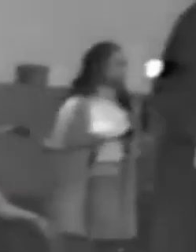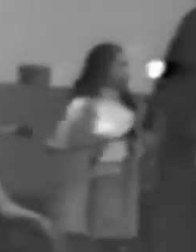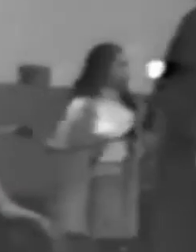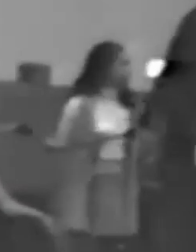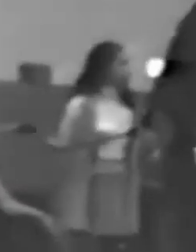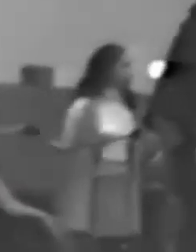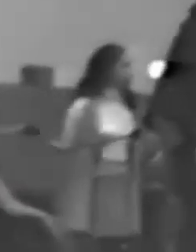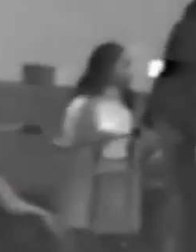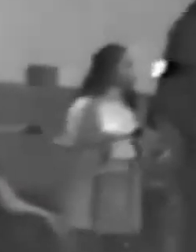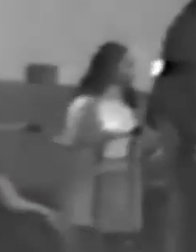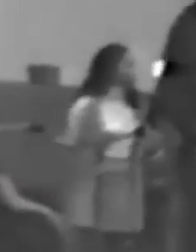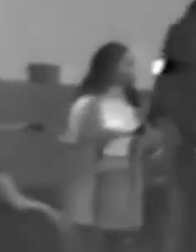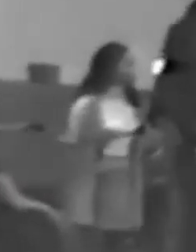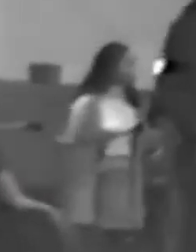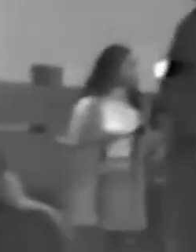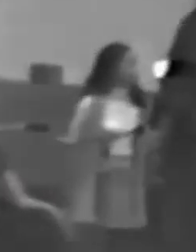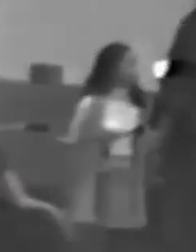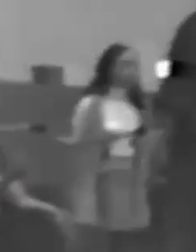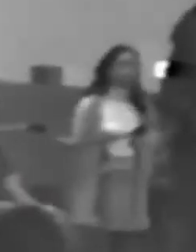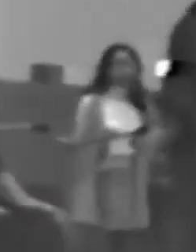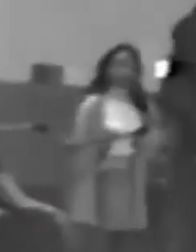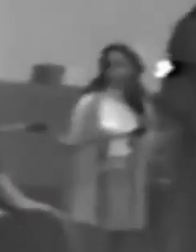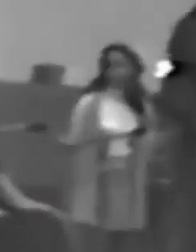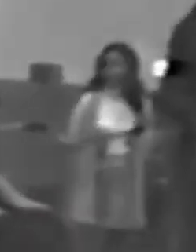In Canarsie, New York,